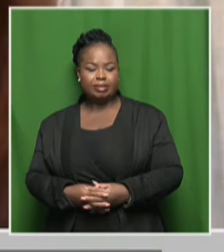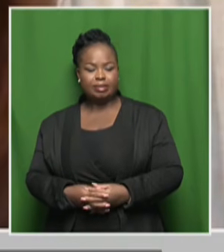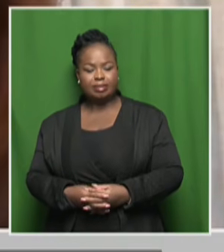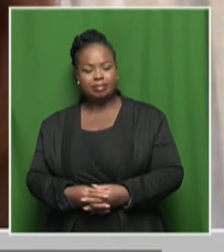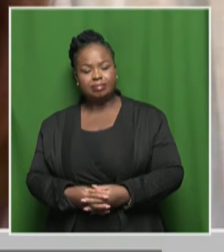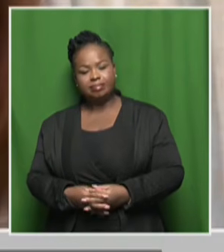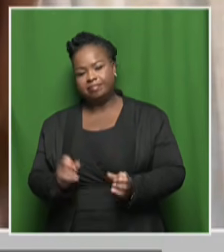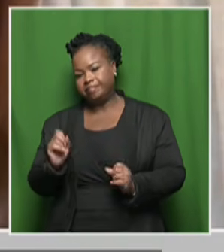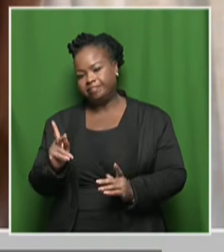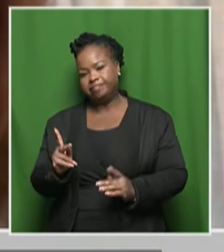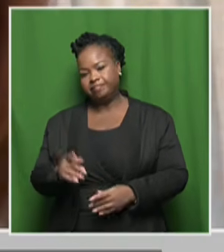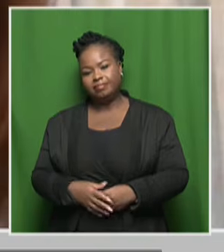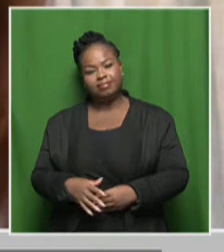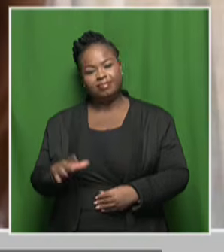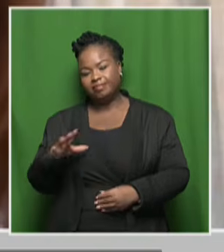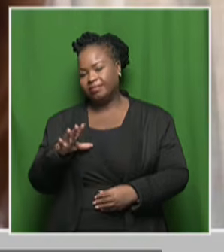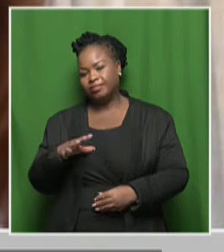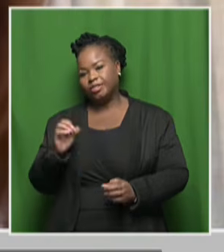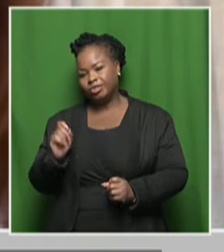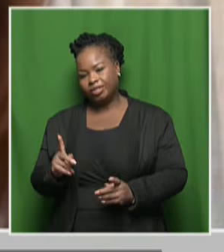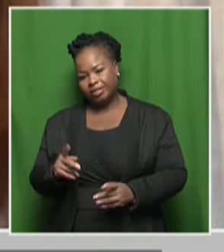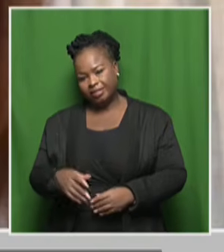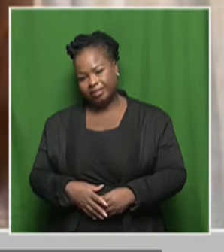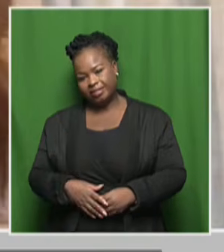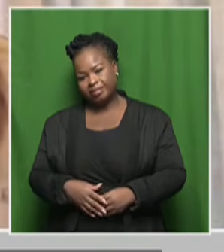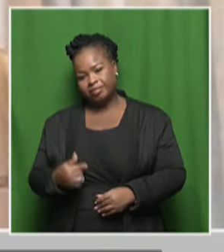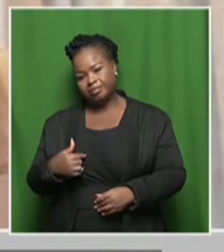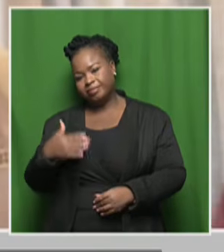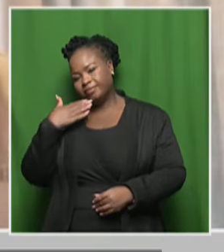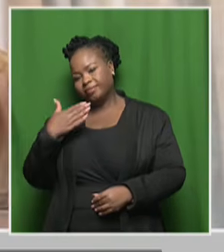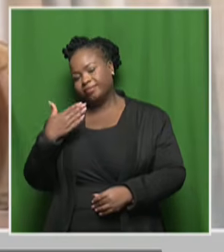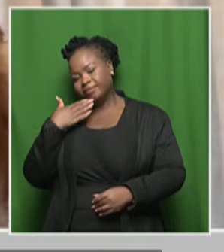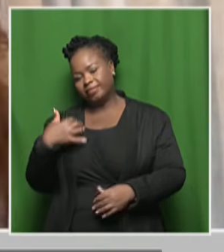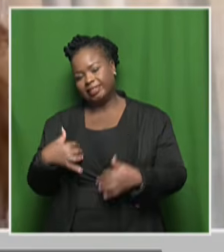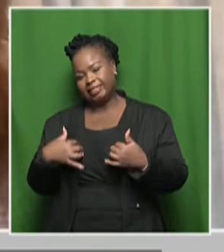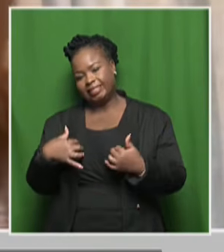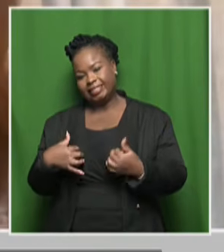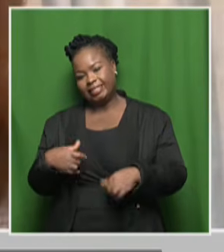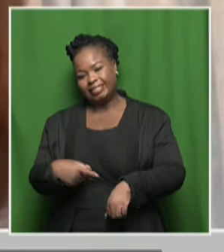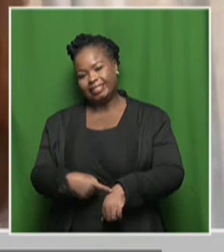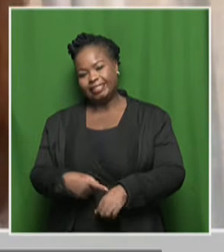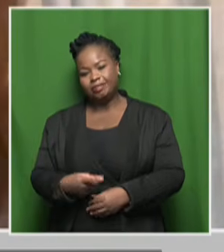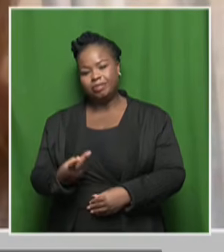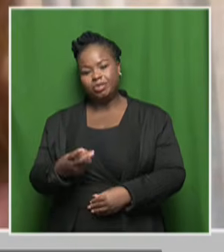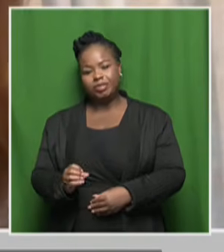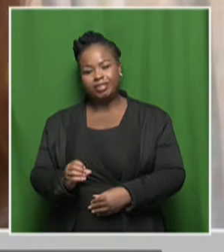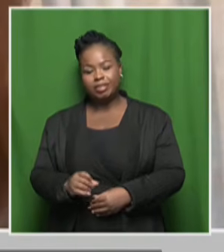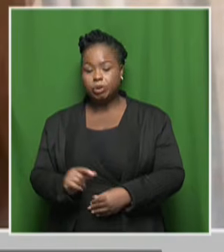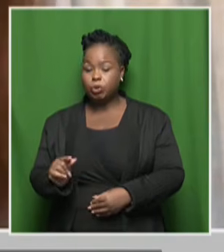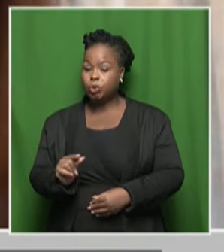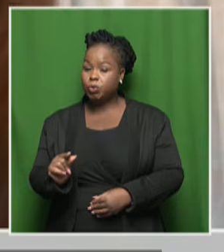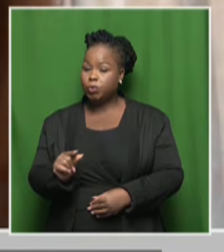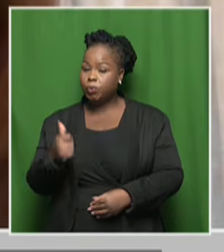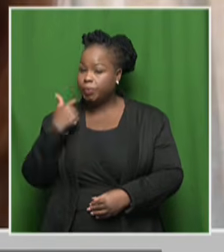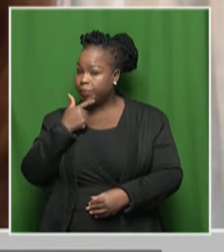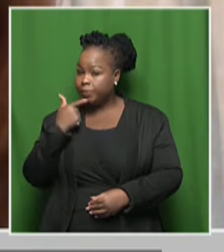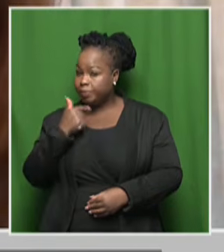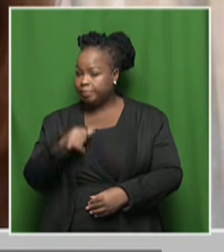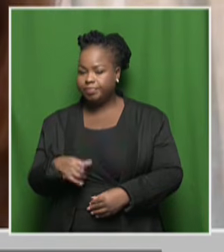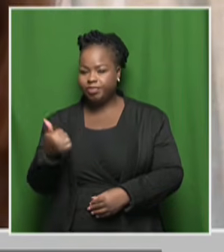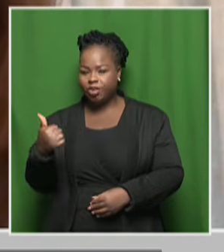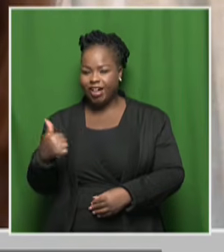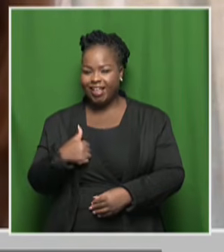answer. Okay, no, Céline, it's okay. It's okay. I put you on the spot there. Thank you. It's exciting times. The 20th is just around the corner. So we're